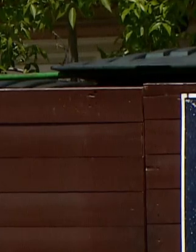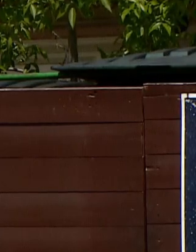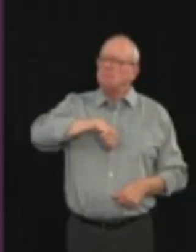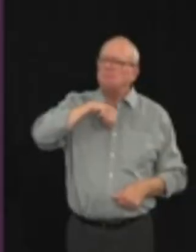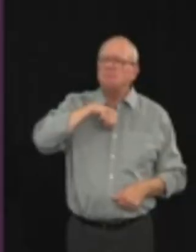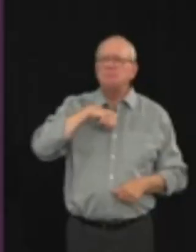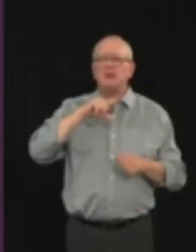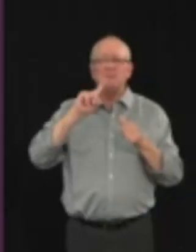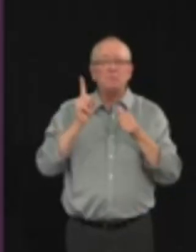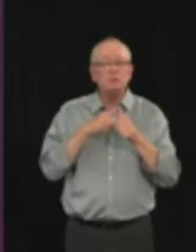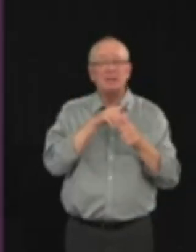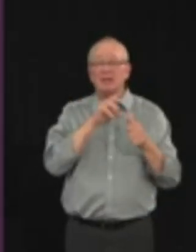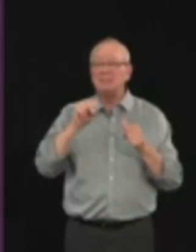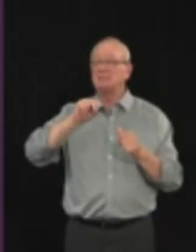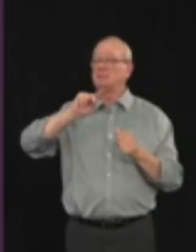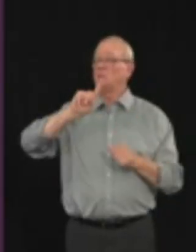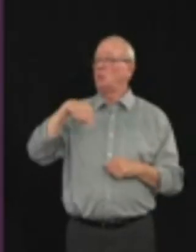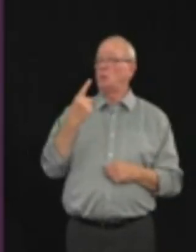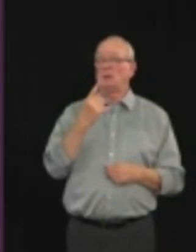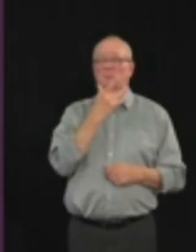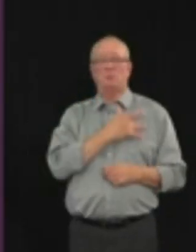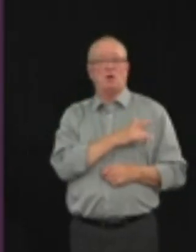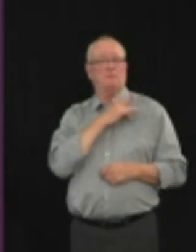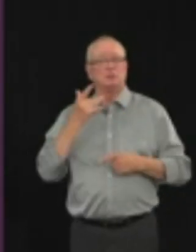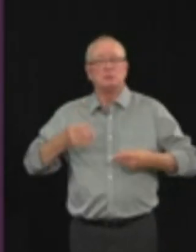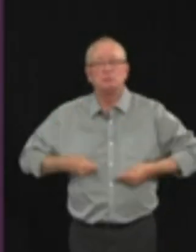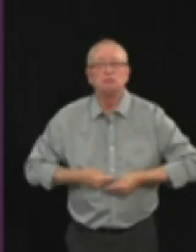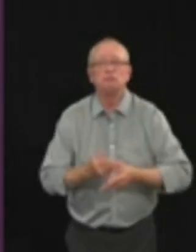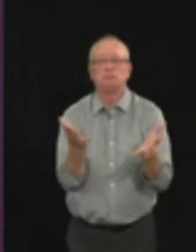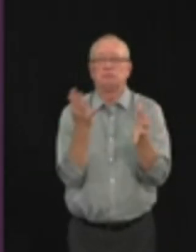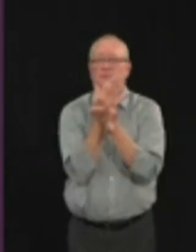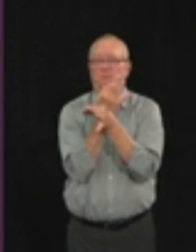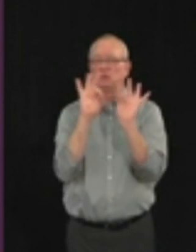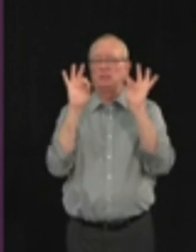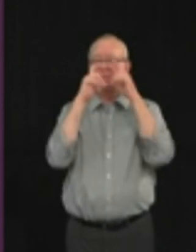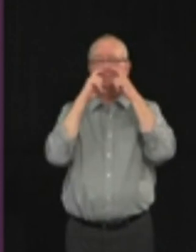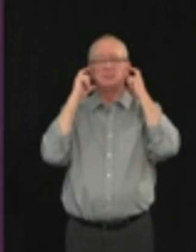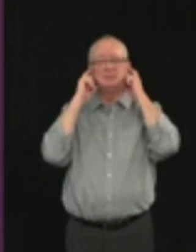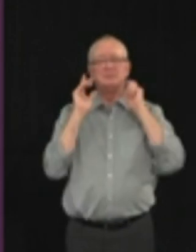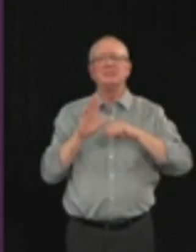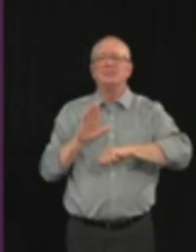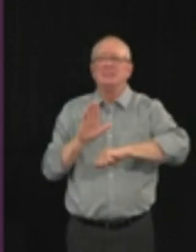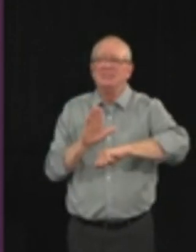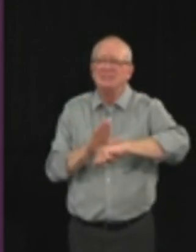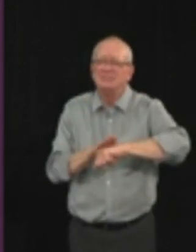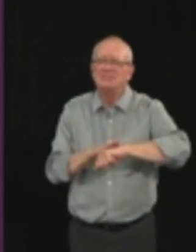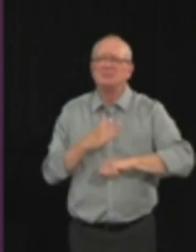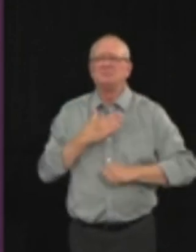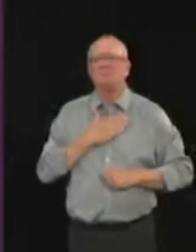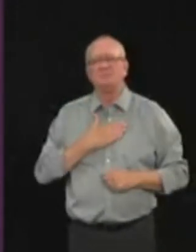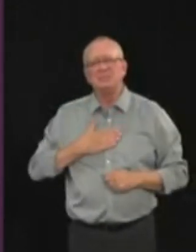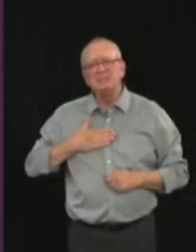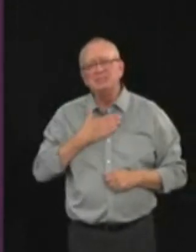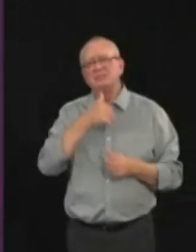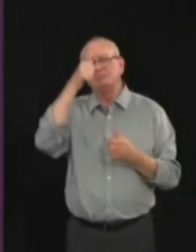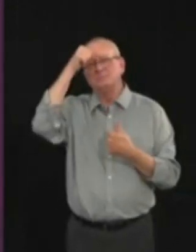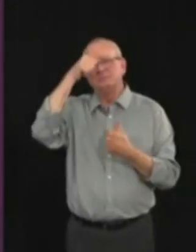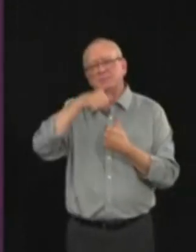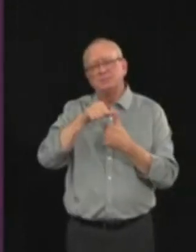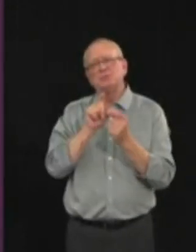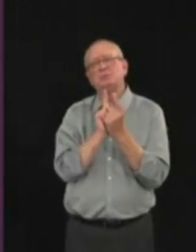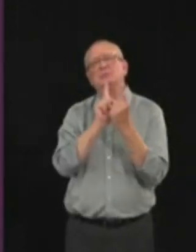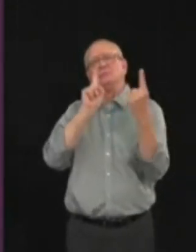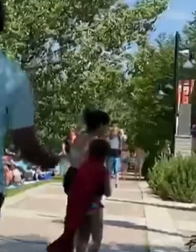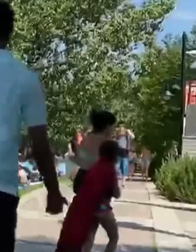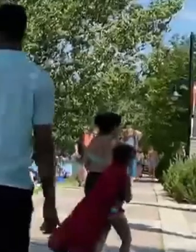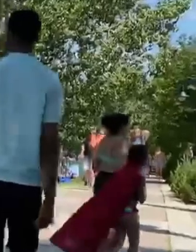mandatory. We strongly advise Albertans to follow the physical distancing guidelines and to wear a mask when that's not an option, such as